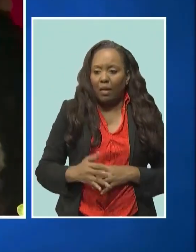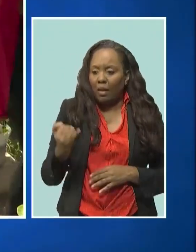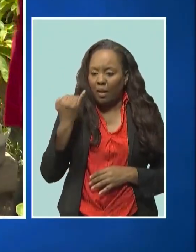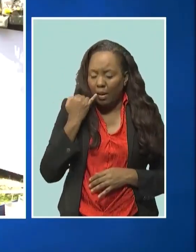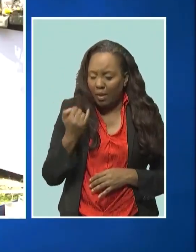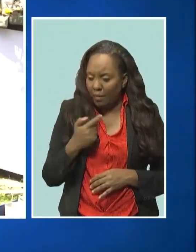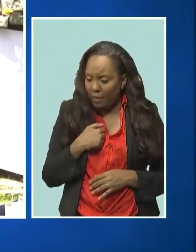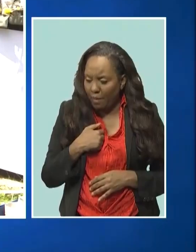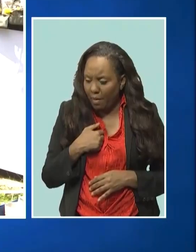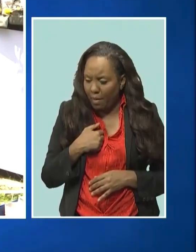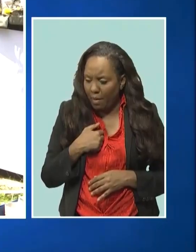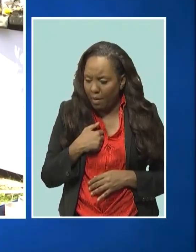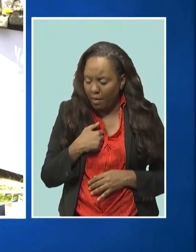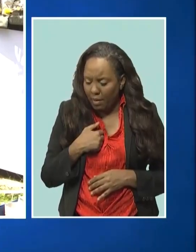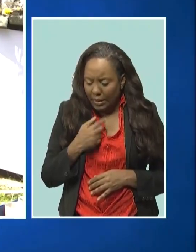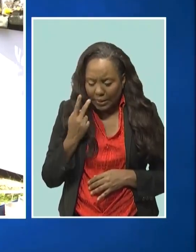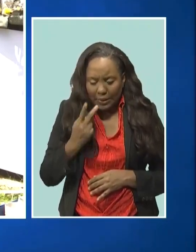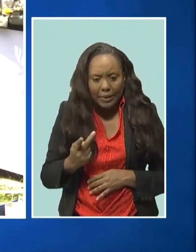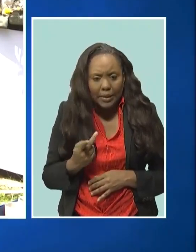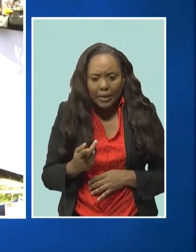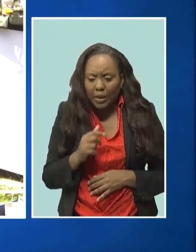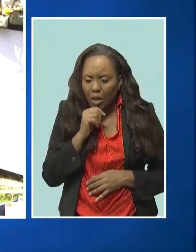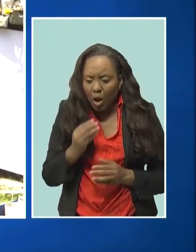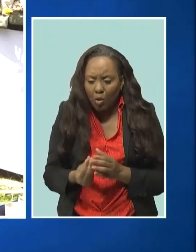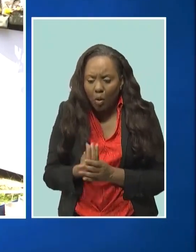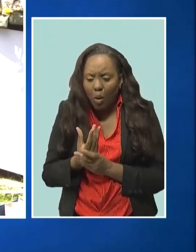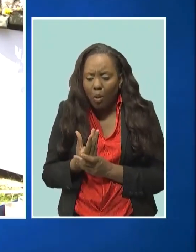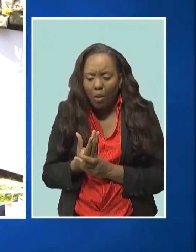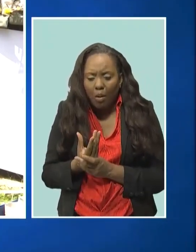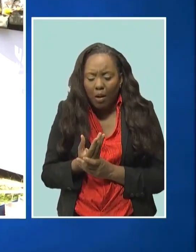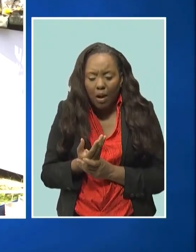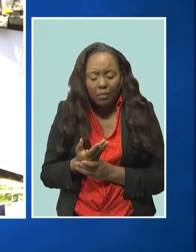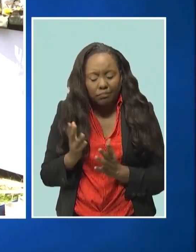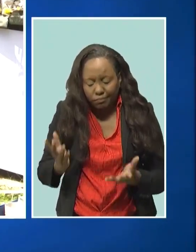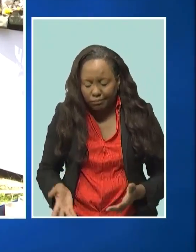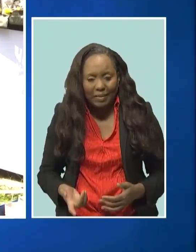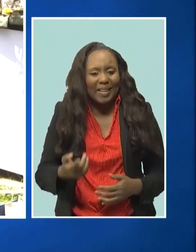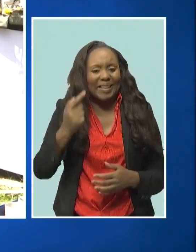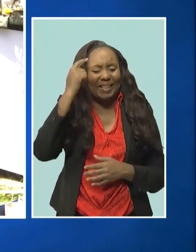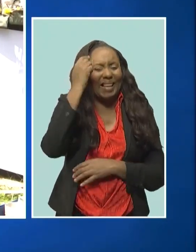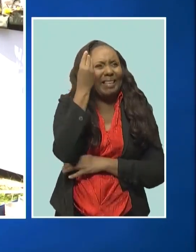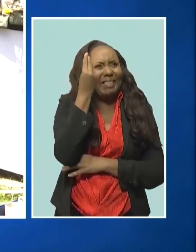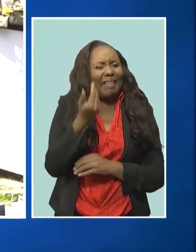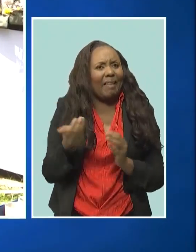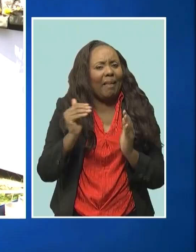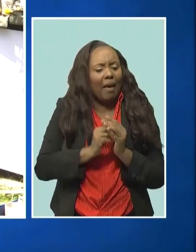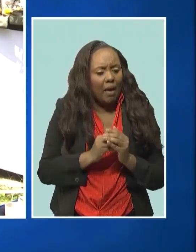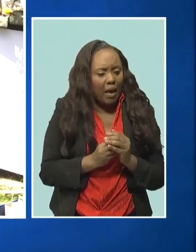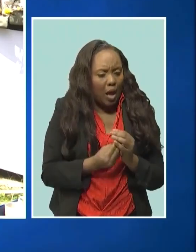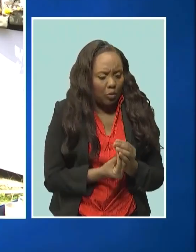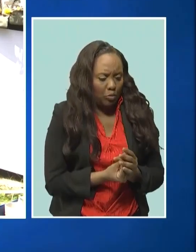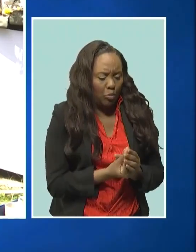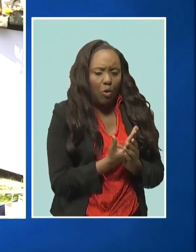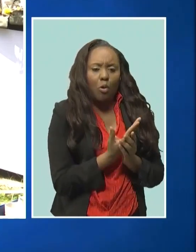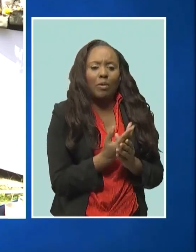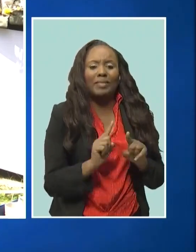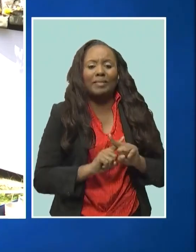and rethink on what I did wrong and try a new soil again. So I actually create the things that I plant